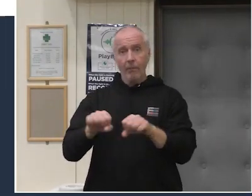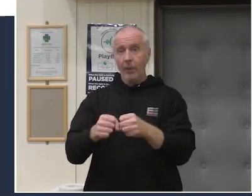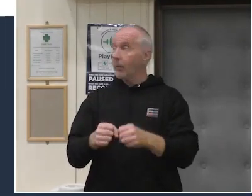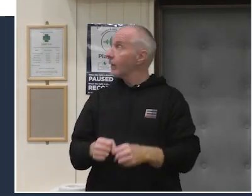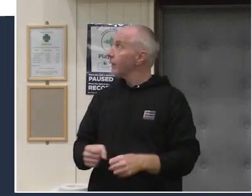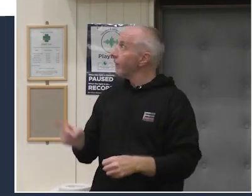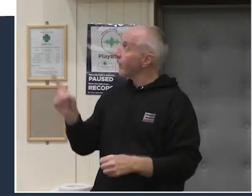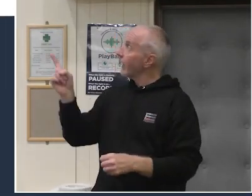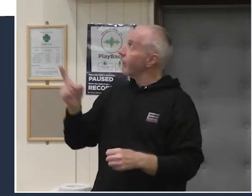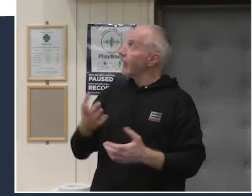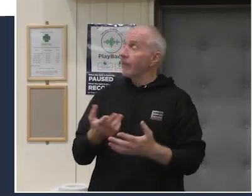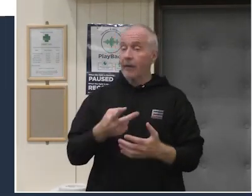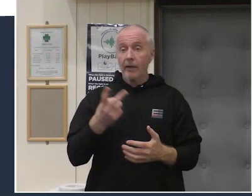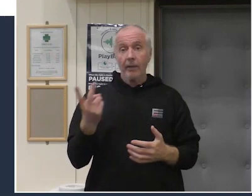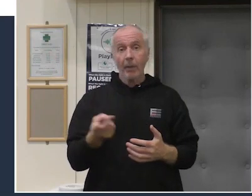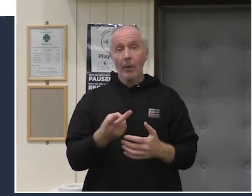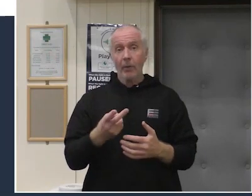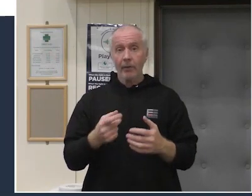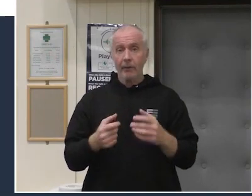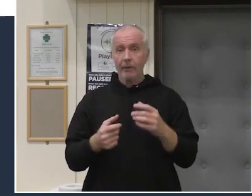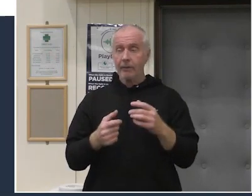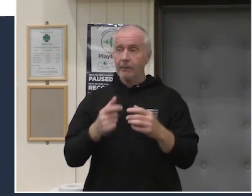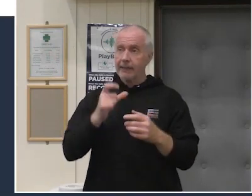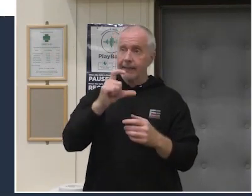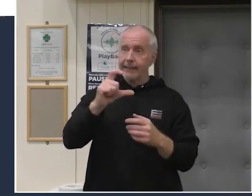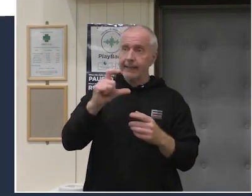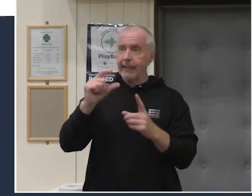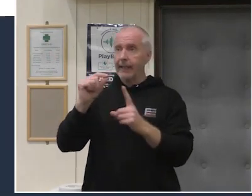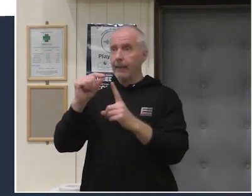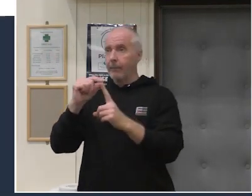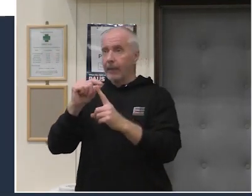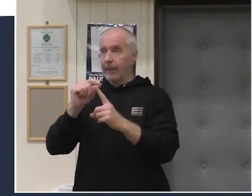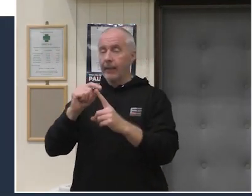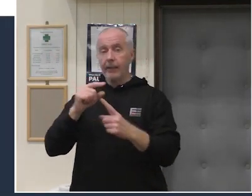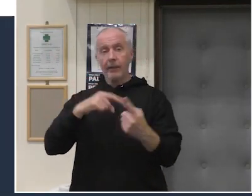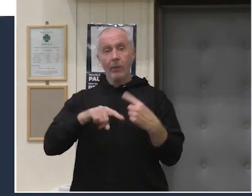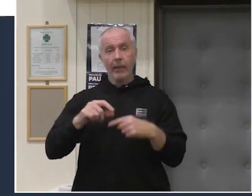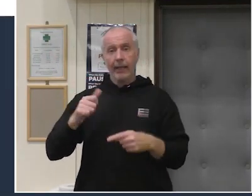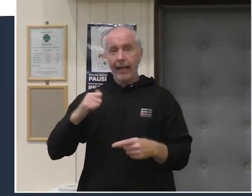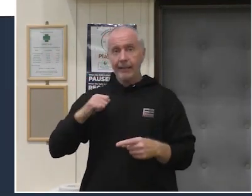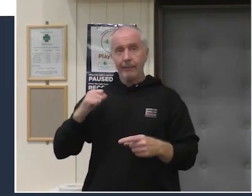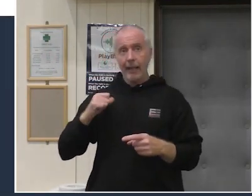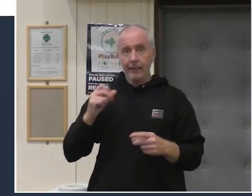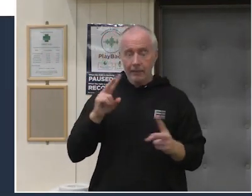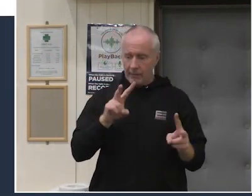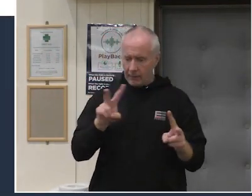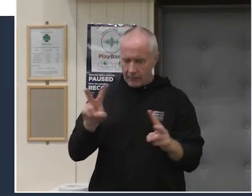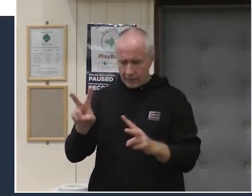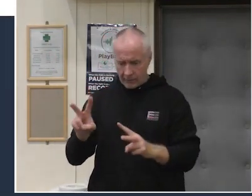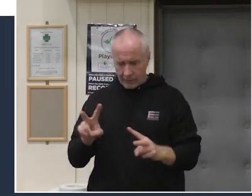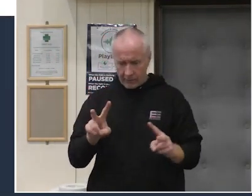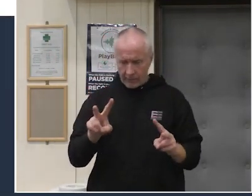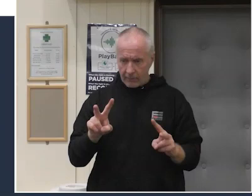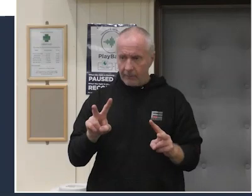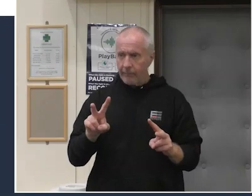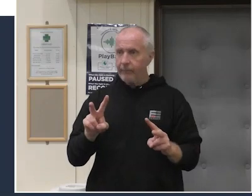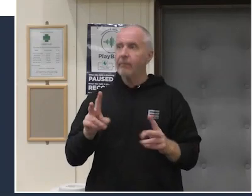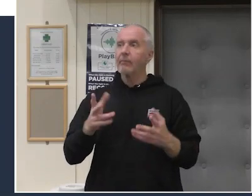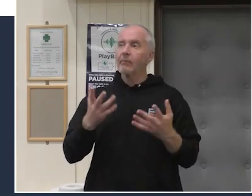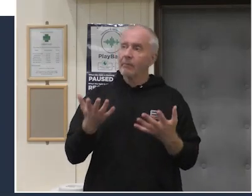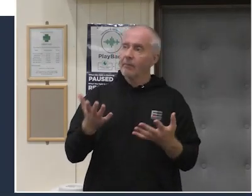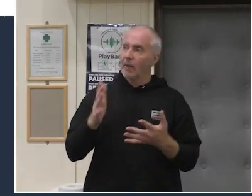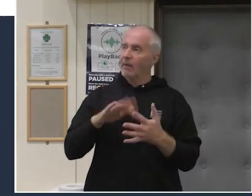we call CP, what we would expect from our observations in